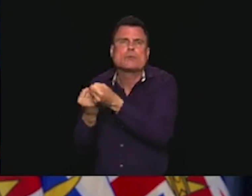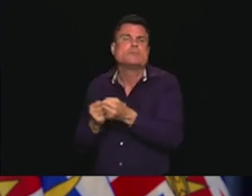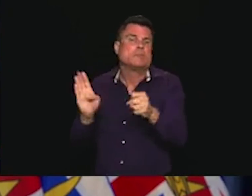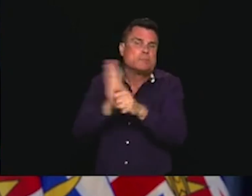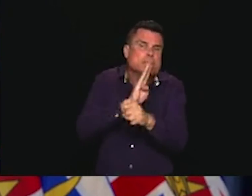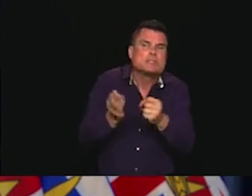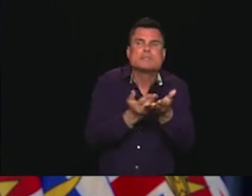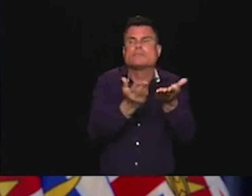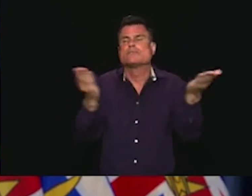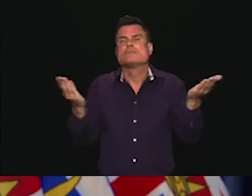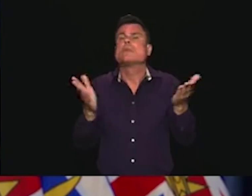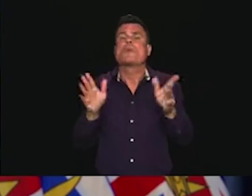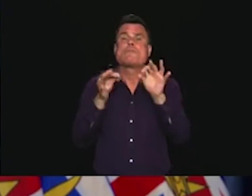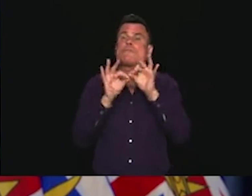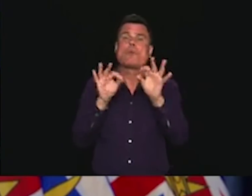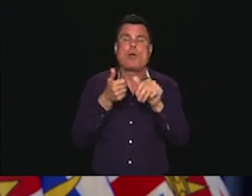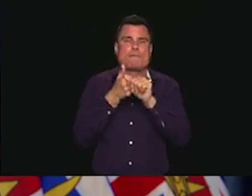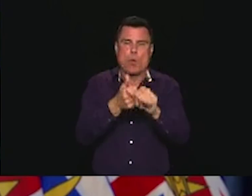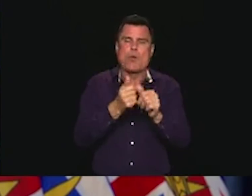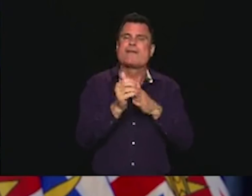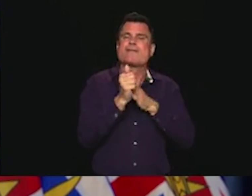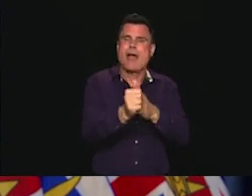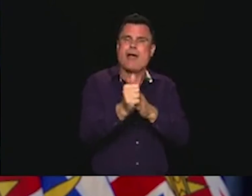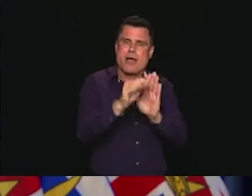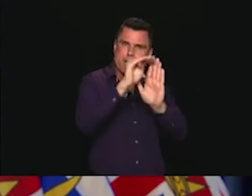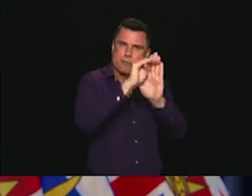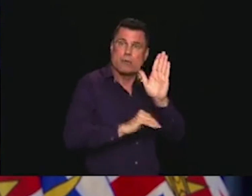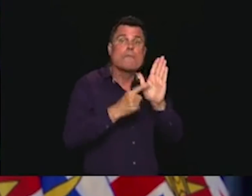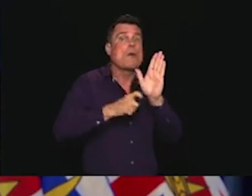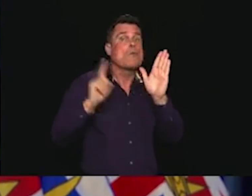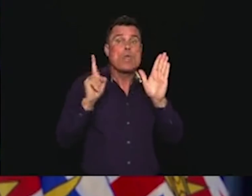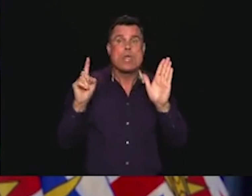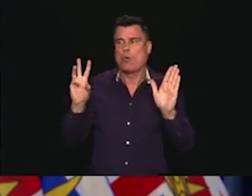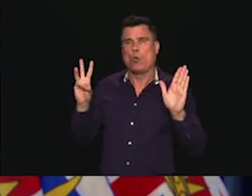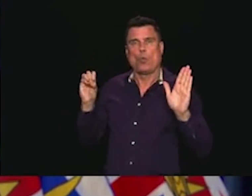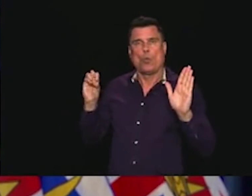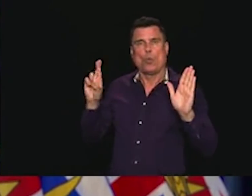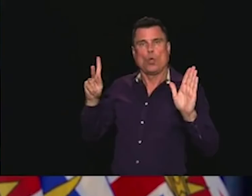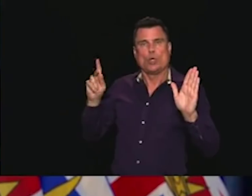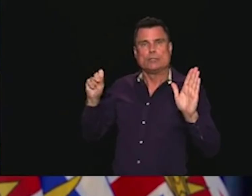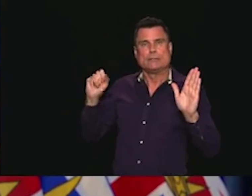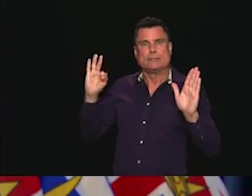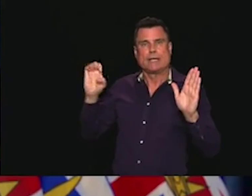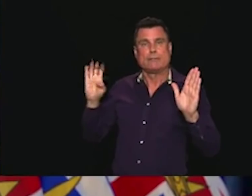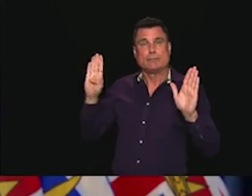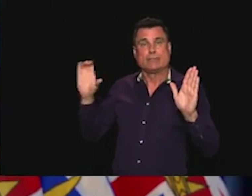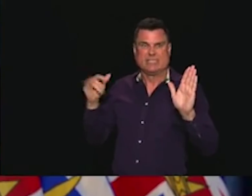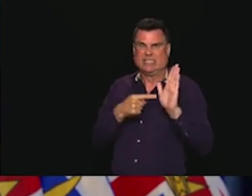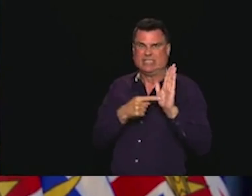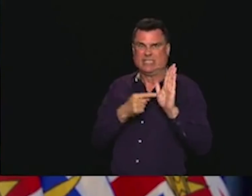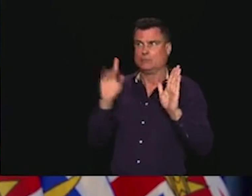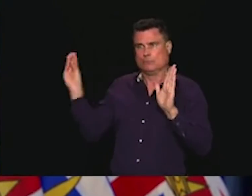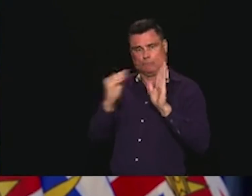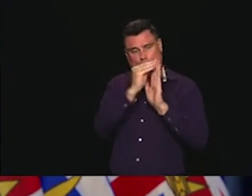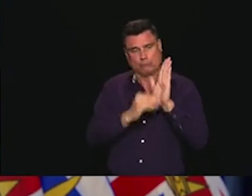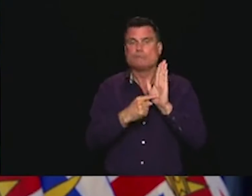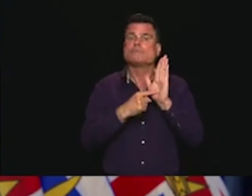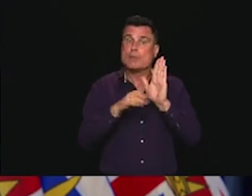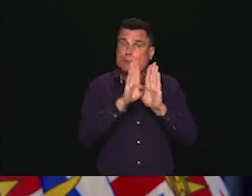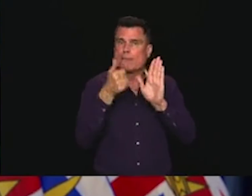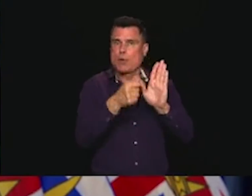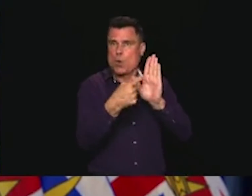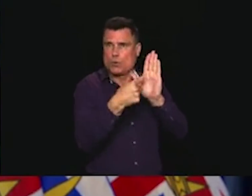must take it slowly. Just like the BC Restart Plan that we talked about a little over a week and a half ago,